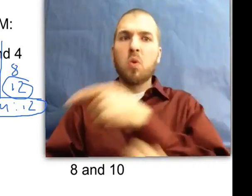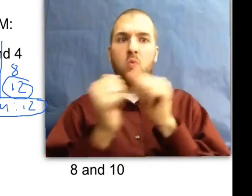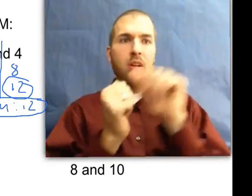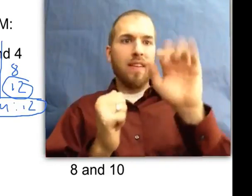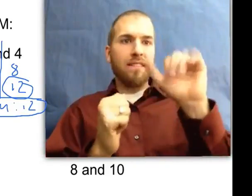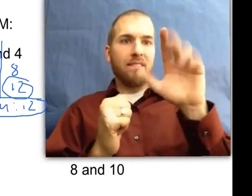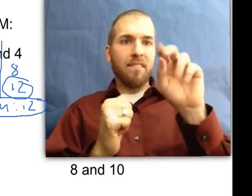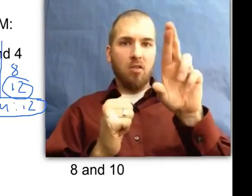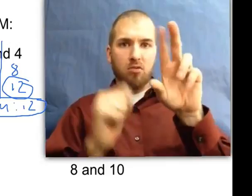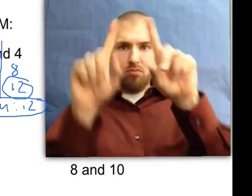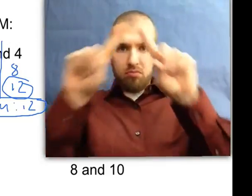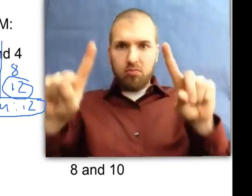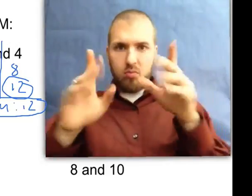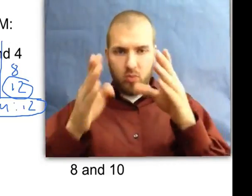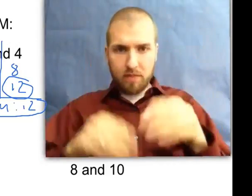2, which